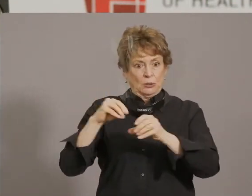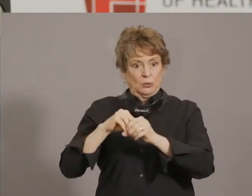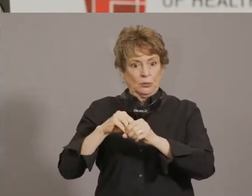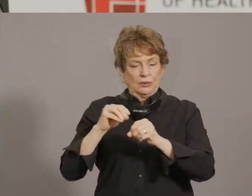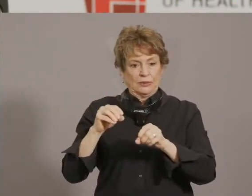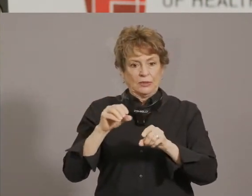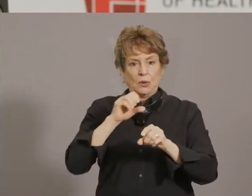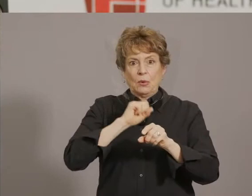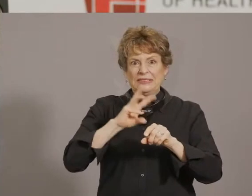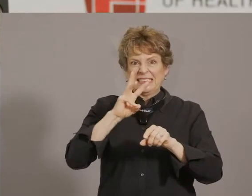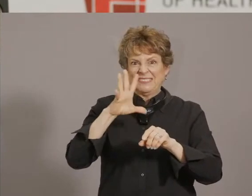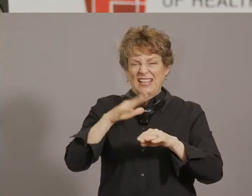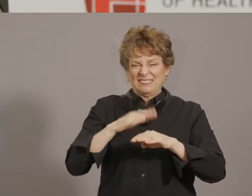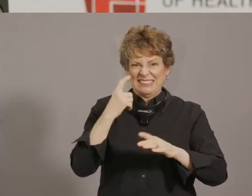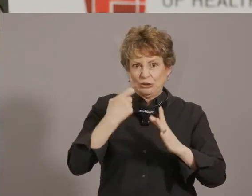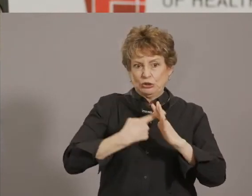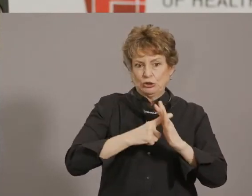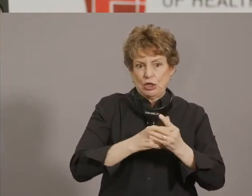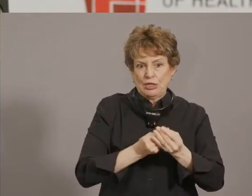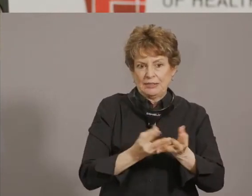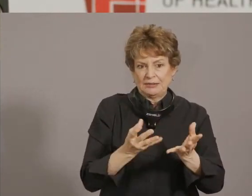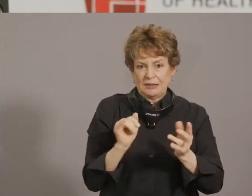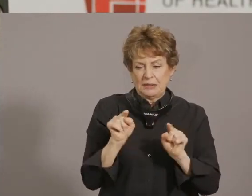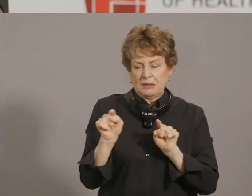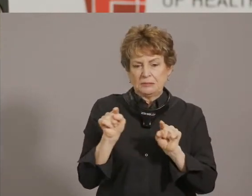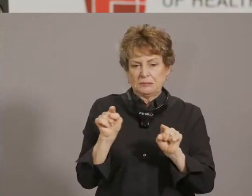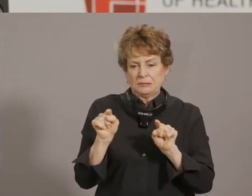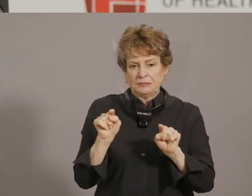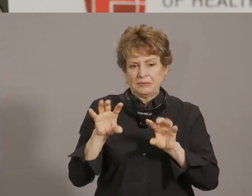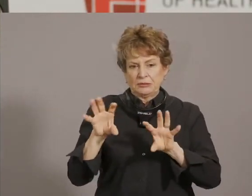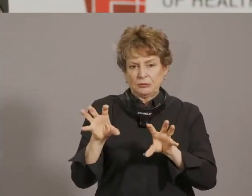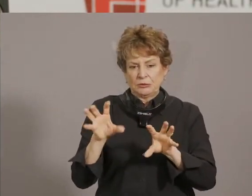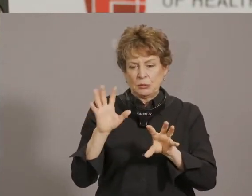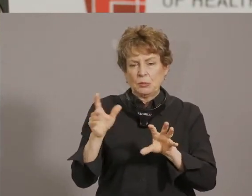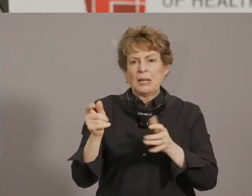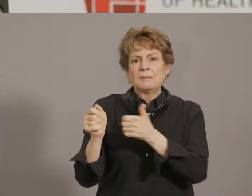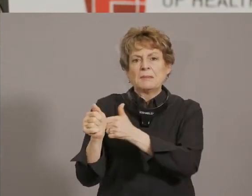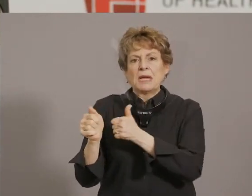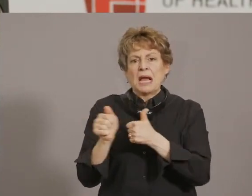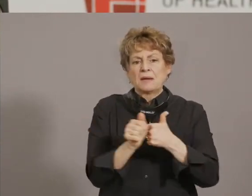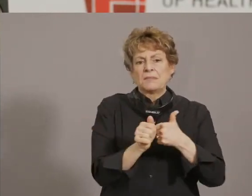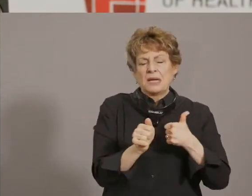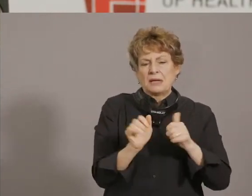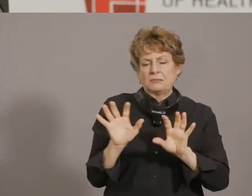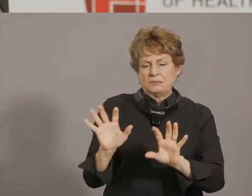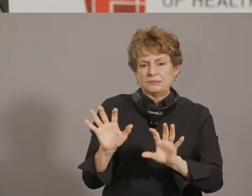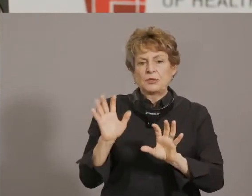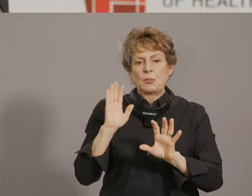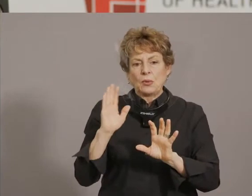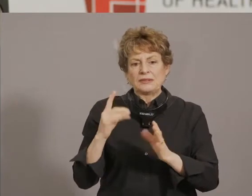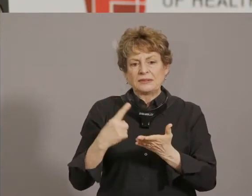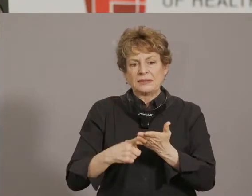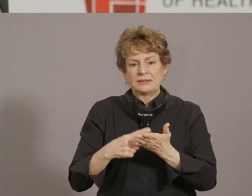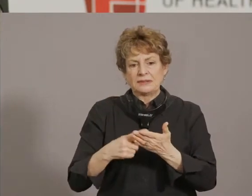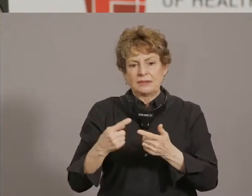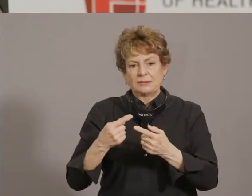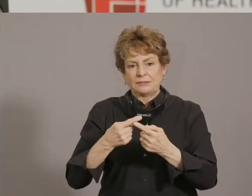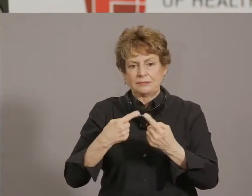But this is something that we're going to be discussing with our VAPAC committee on Monday, is, when to transition into